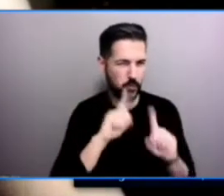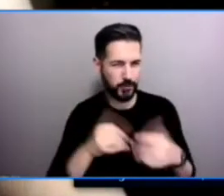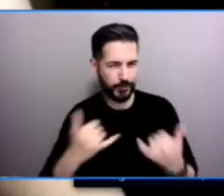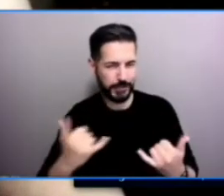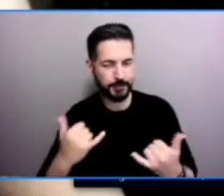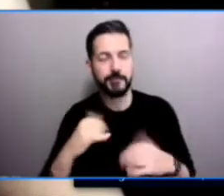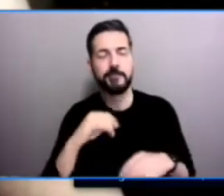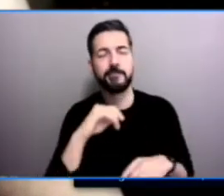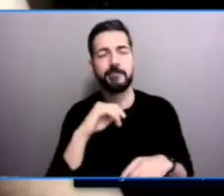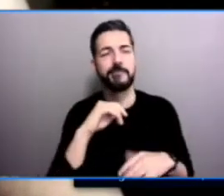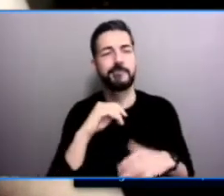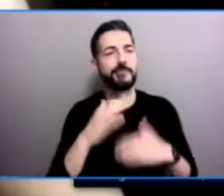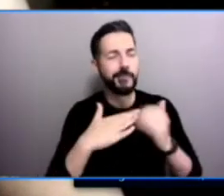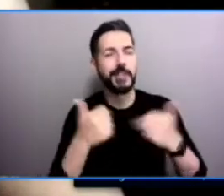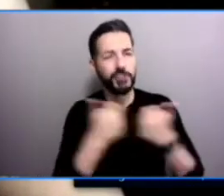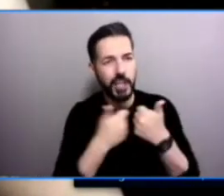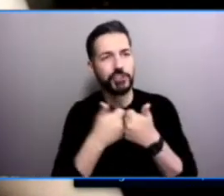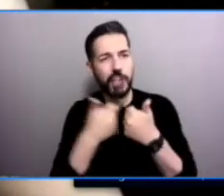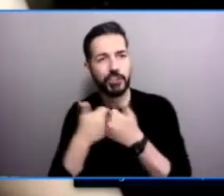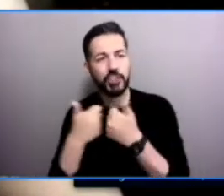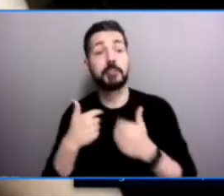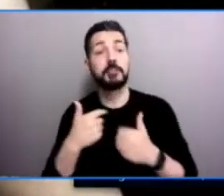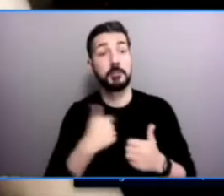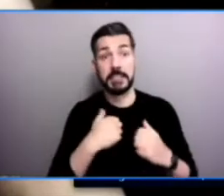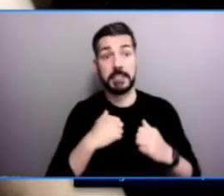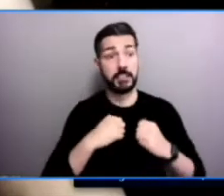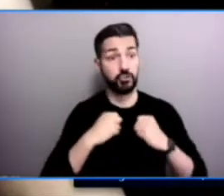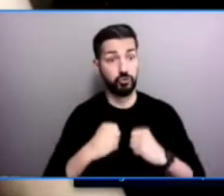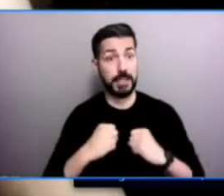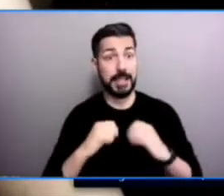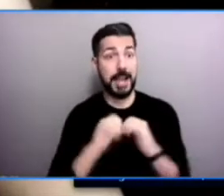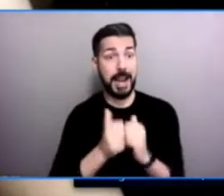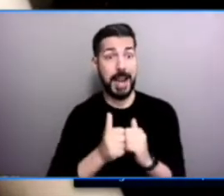away Brad. He did some excellent work organizing the